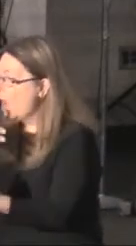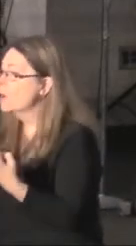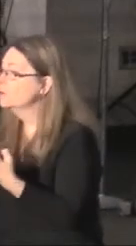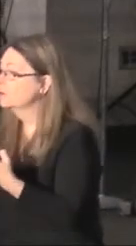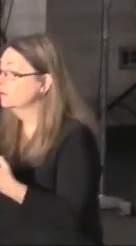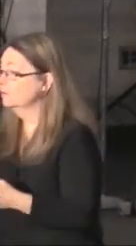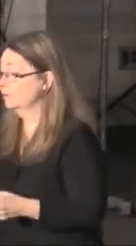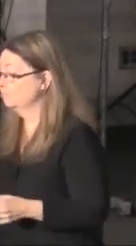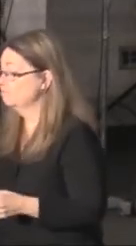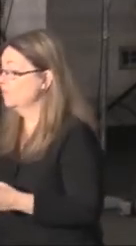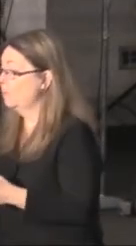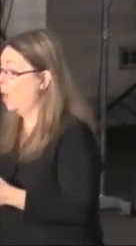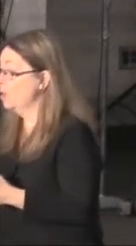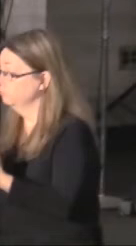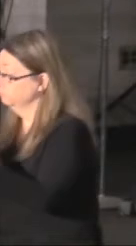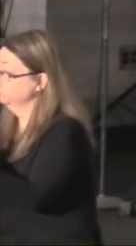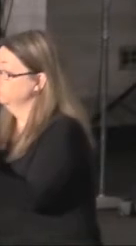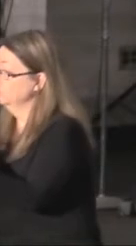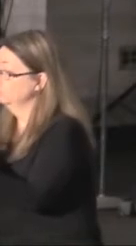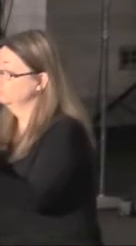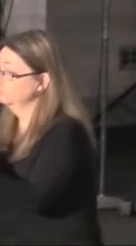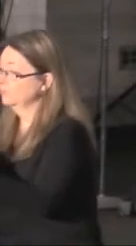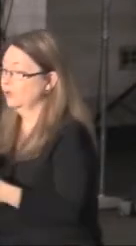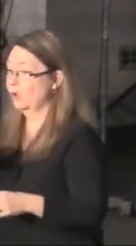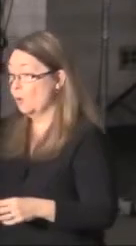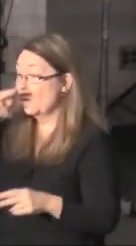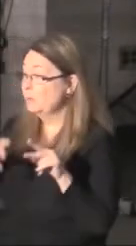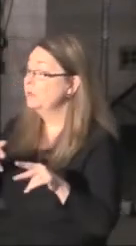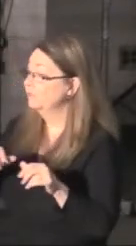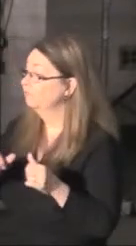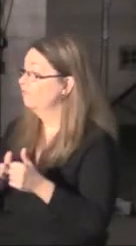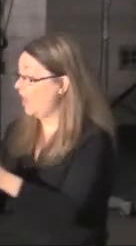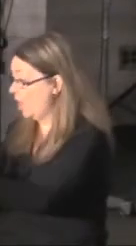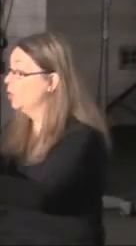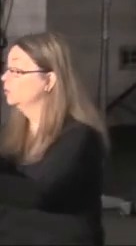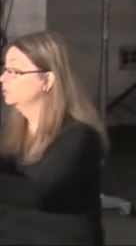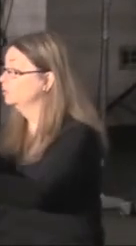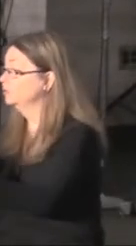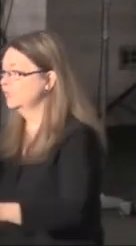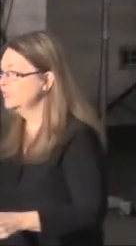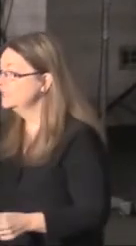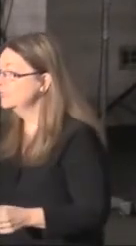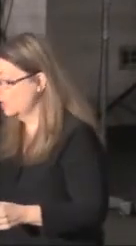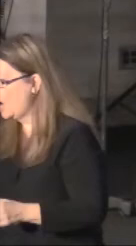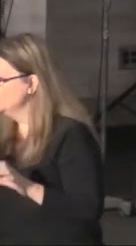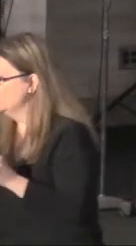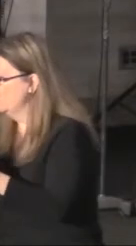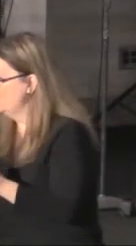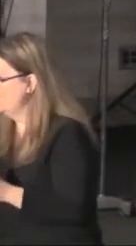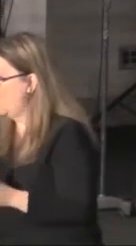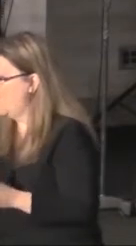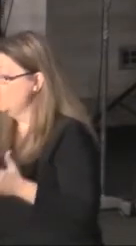because of Paul's imprisonment of the gospel, the Christians at Rome, they began to follow suit. Well, look at how Paul, Look at what God's doing with Paul. Perhaps God can do that